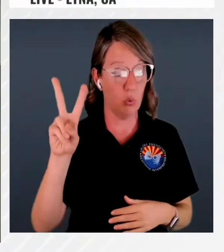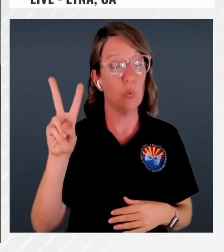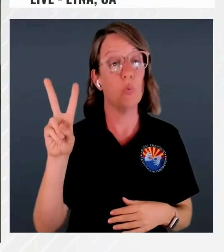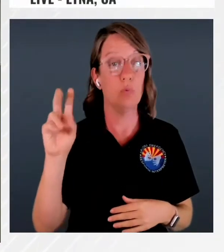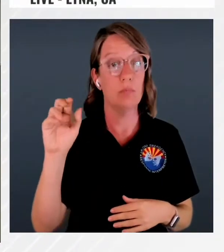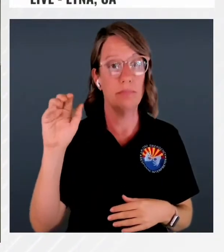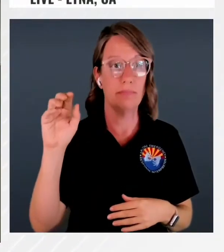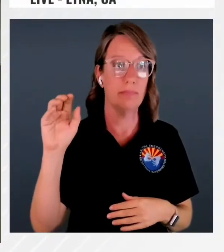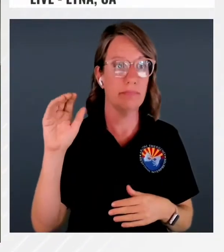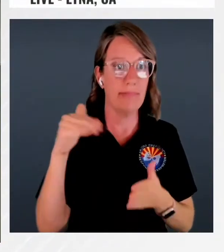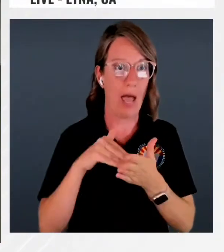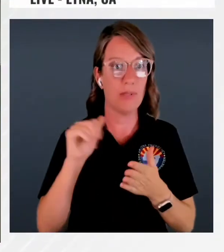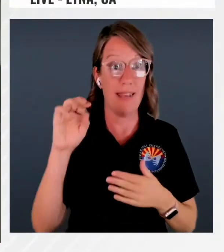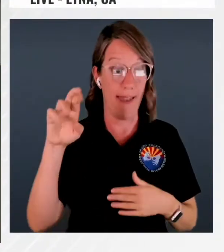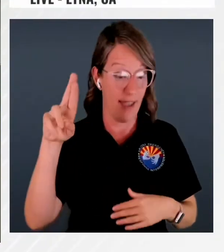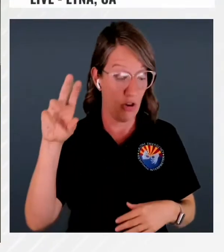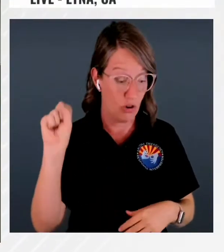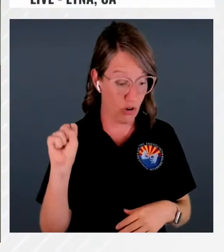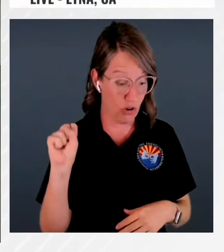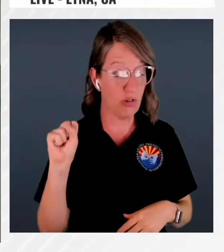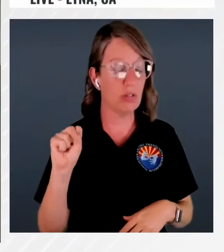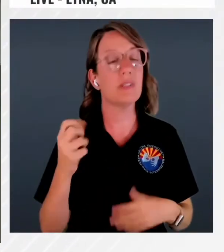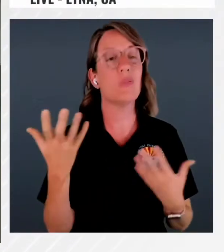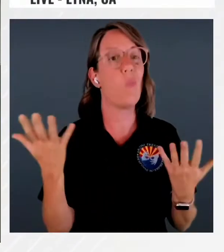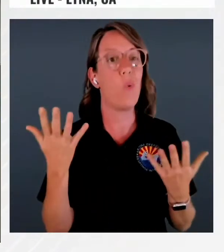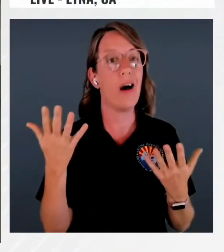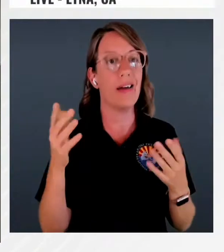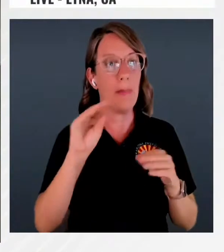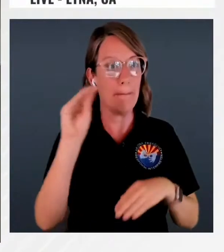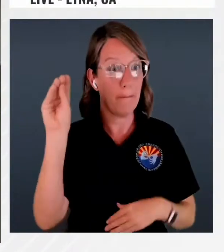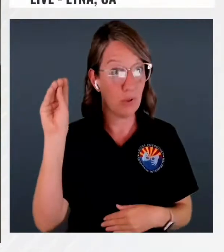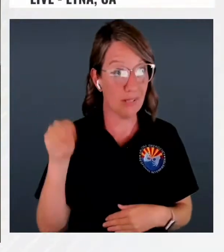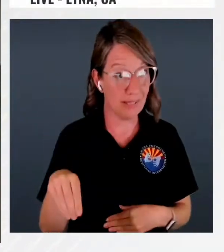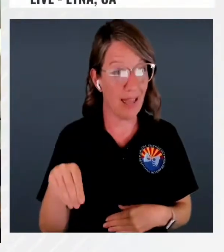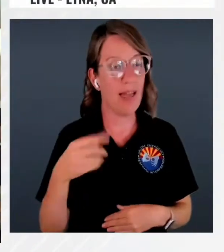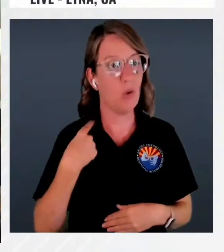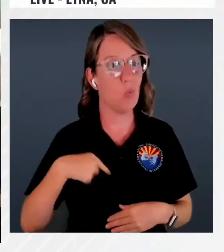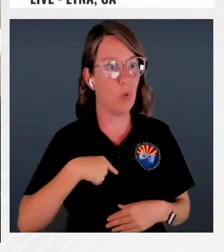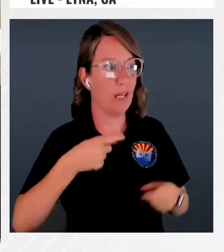like to bring up our operations section chief, John Frederick and John Owings.